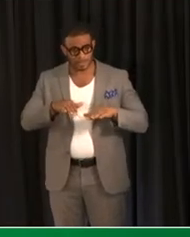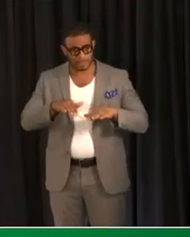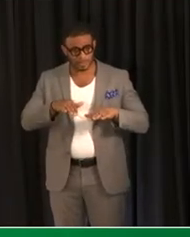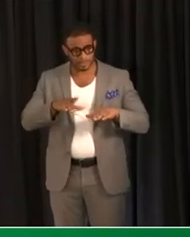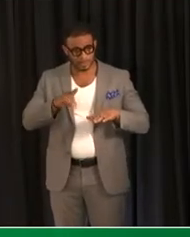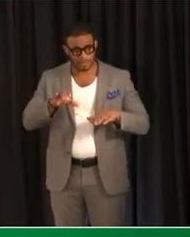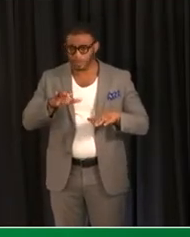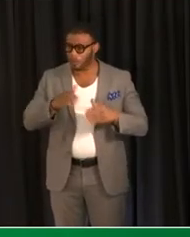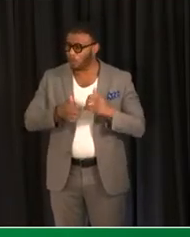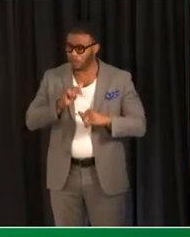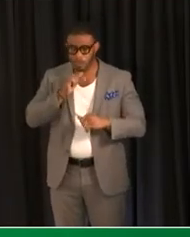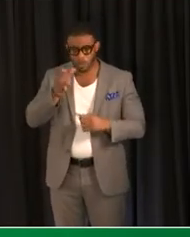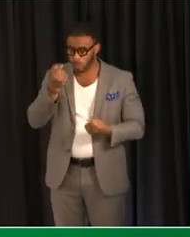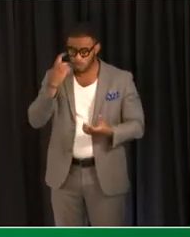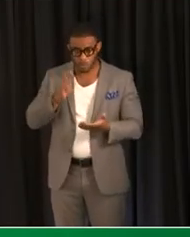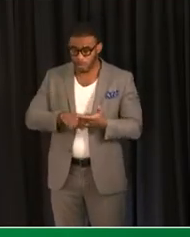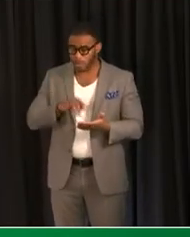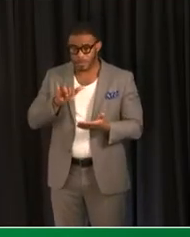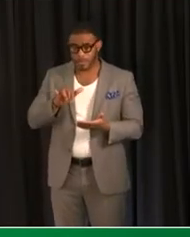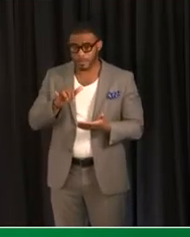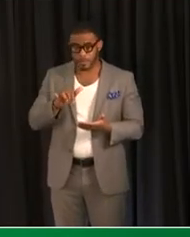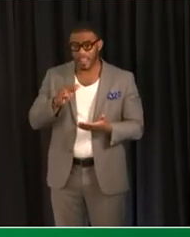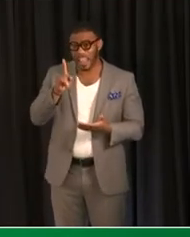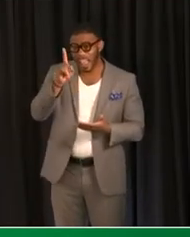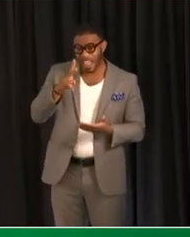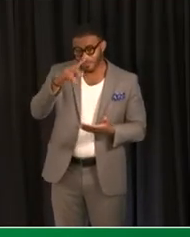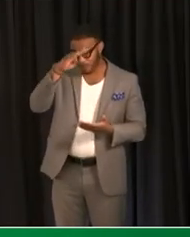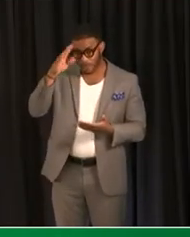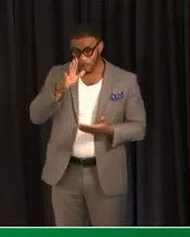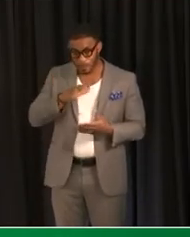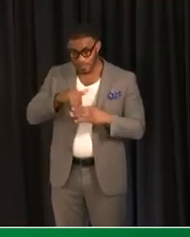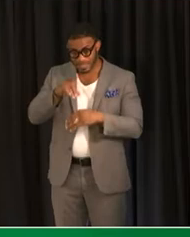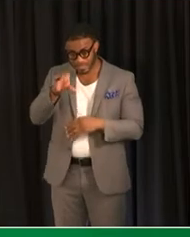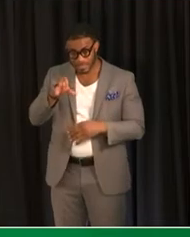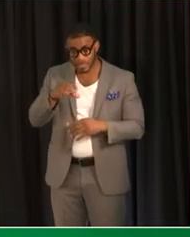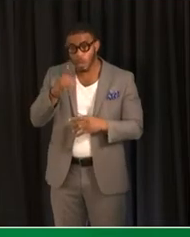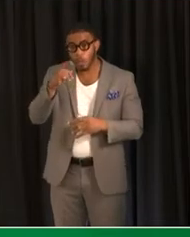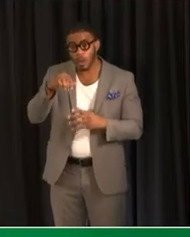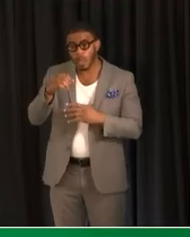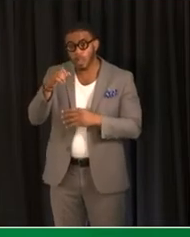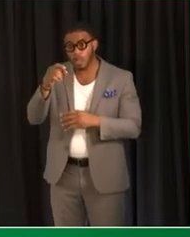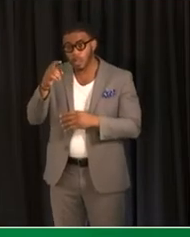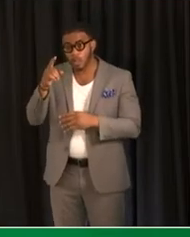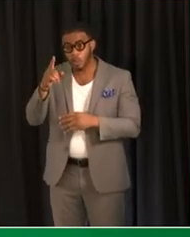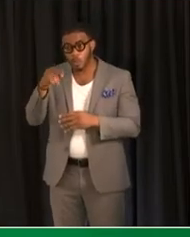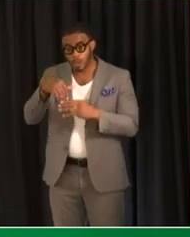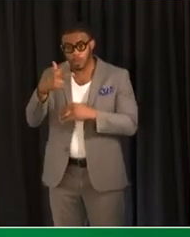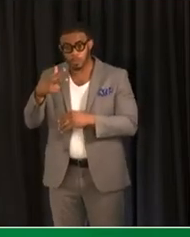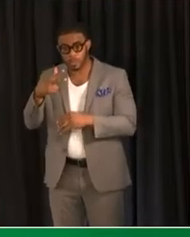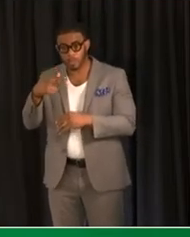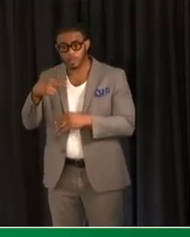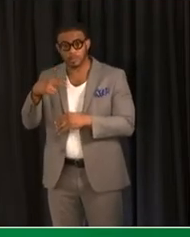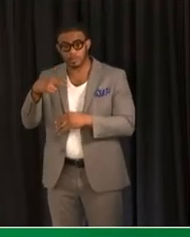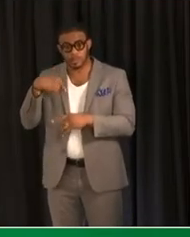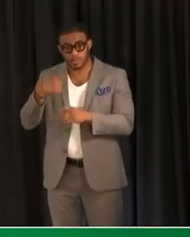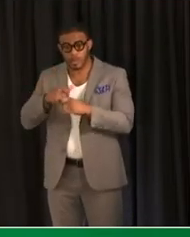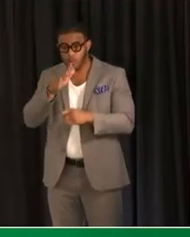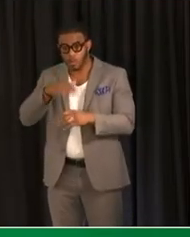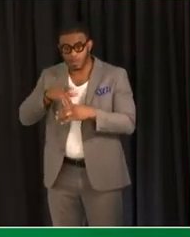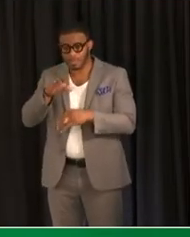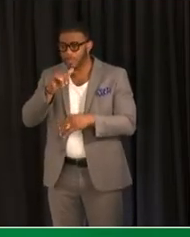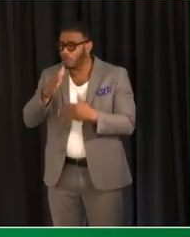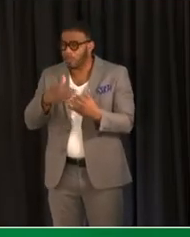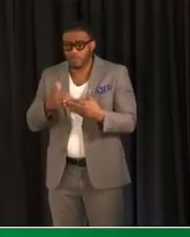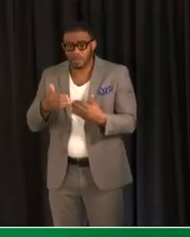district. Most people don't realize that half of the Black women in DC and 1/3 Hispanic women in DC don't